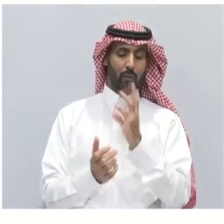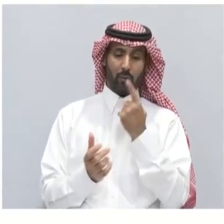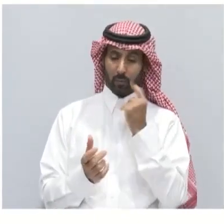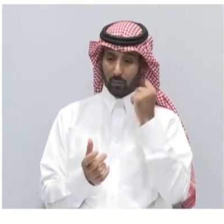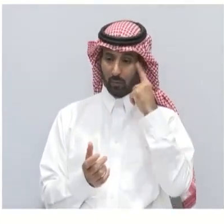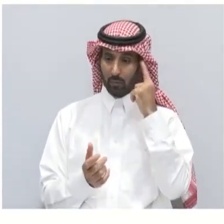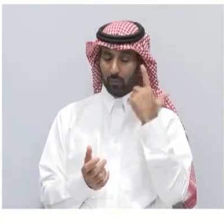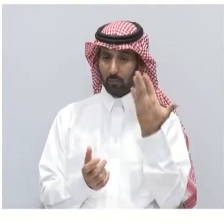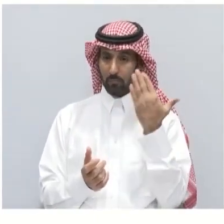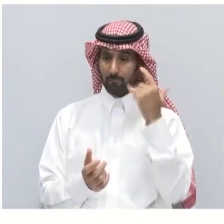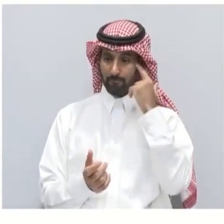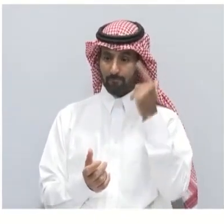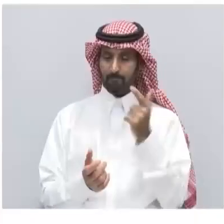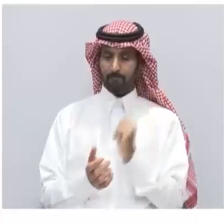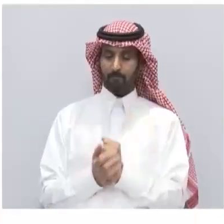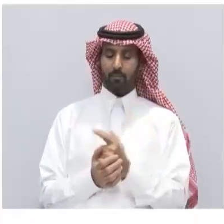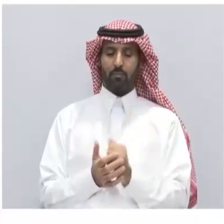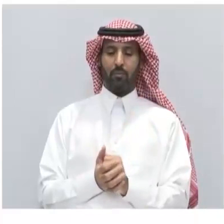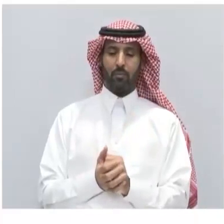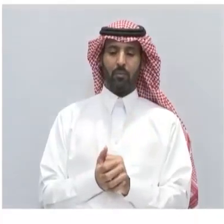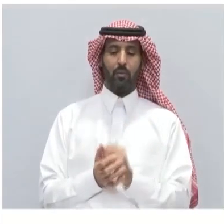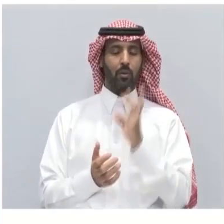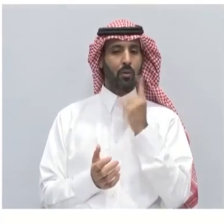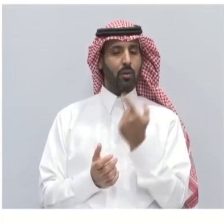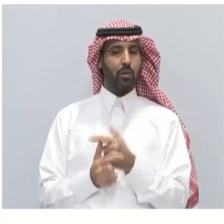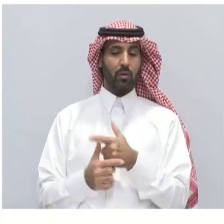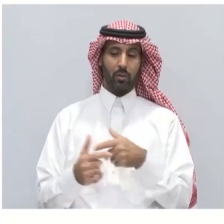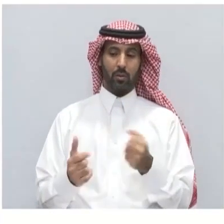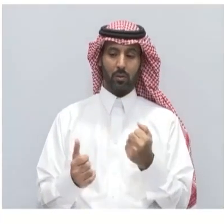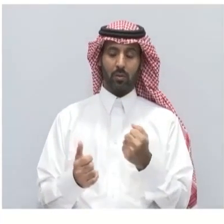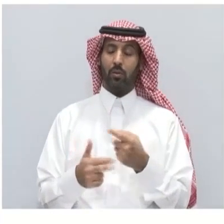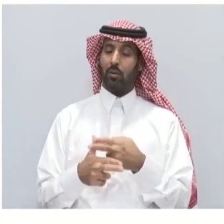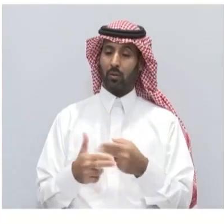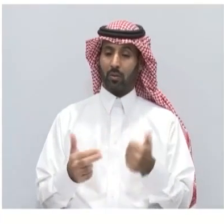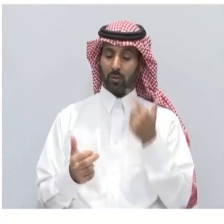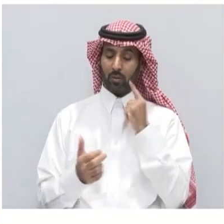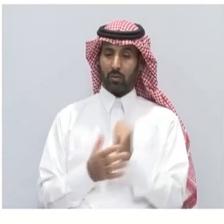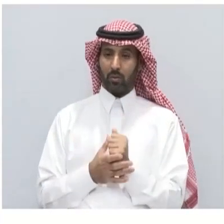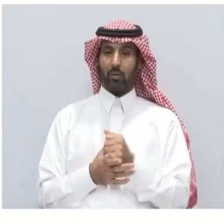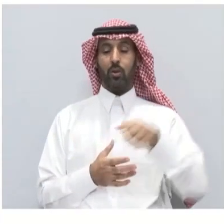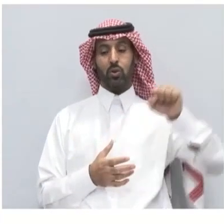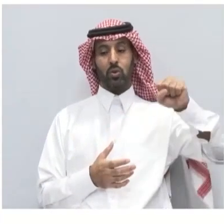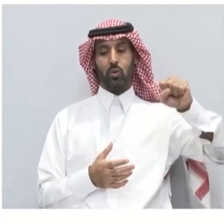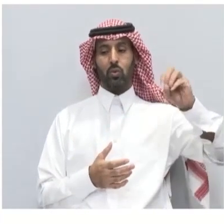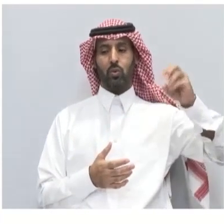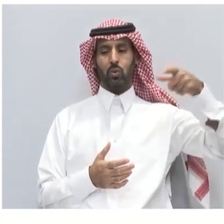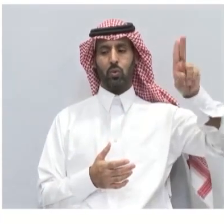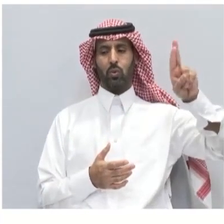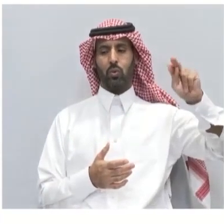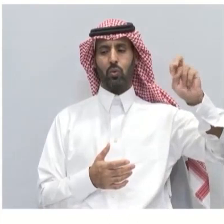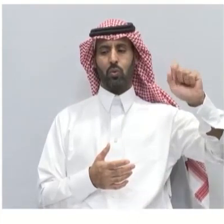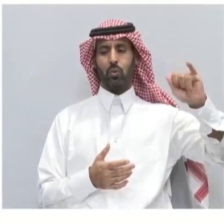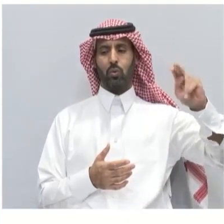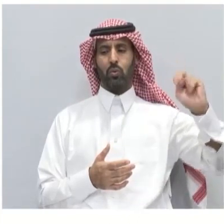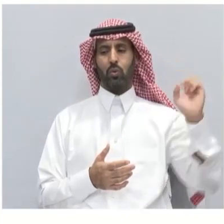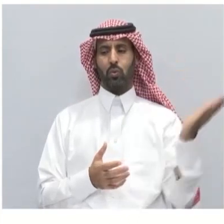produce ideas or solve problems. So here, this is the problem solving until you come up with